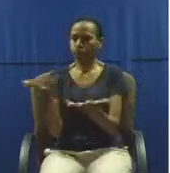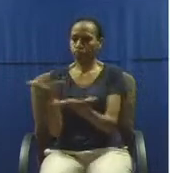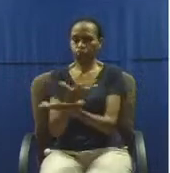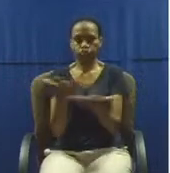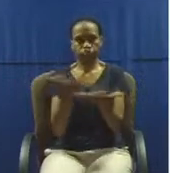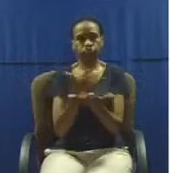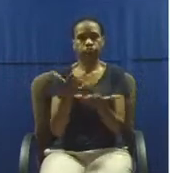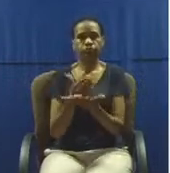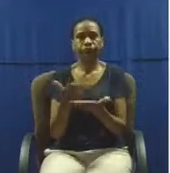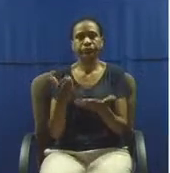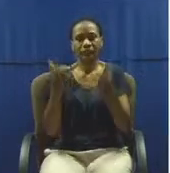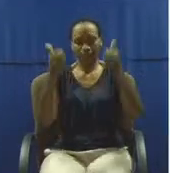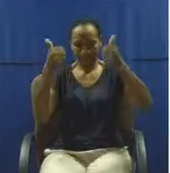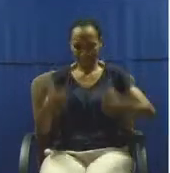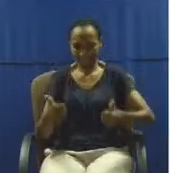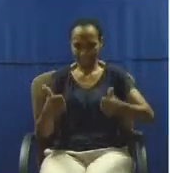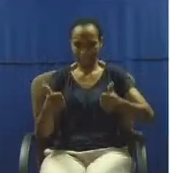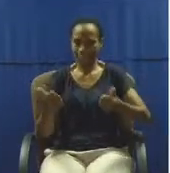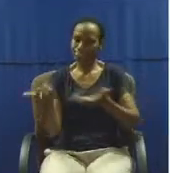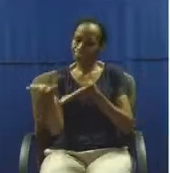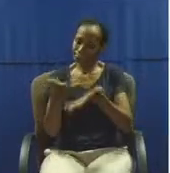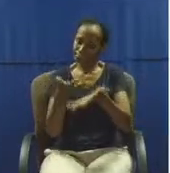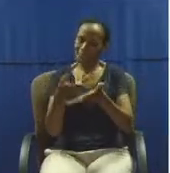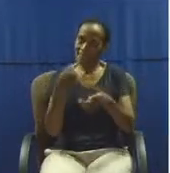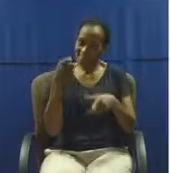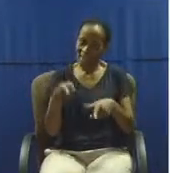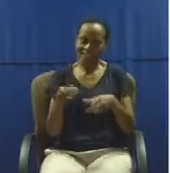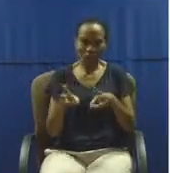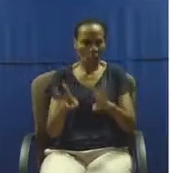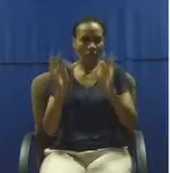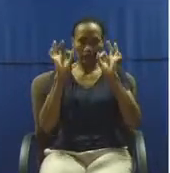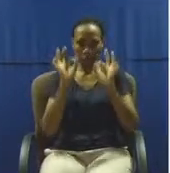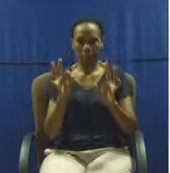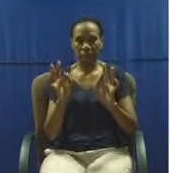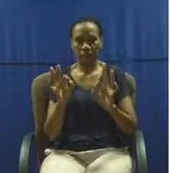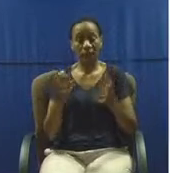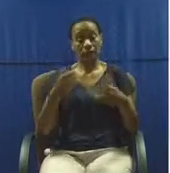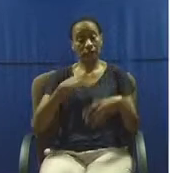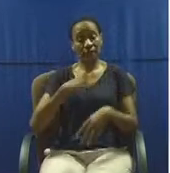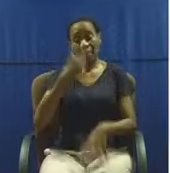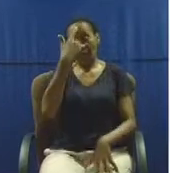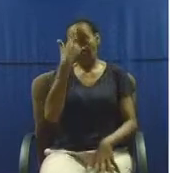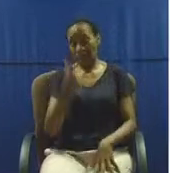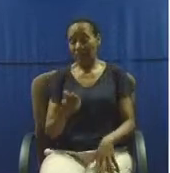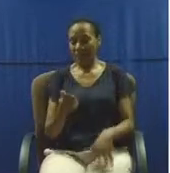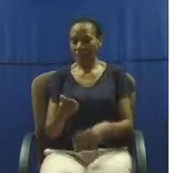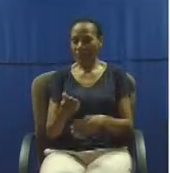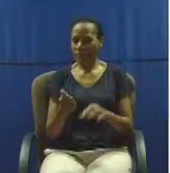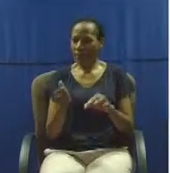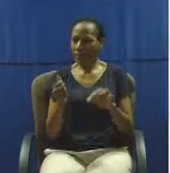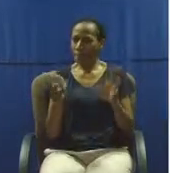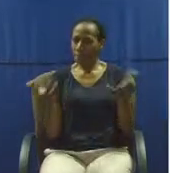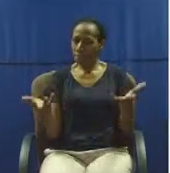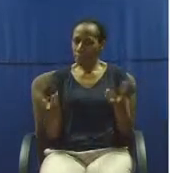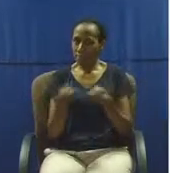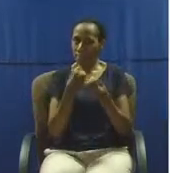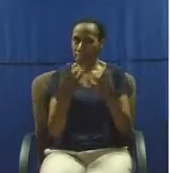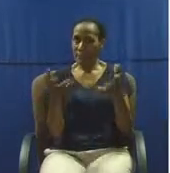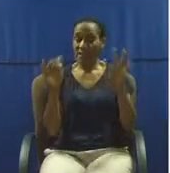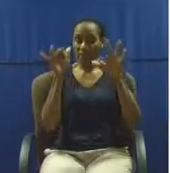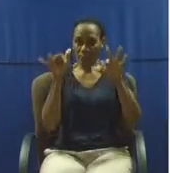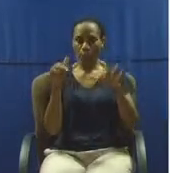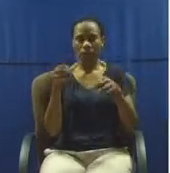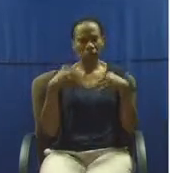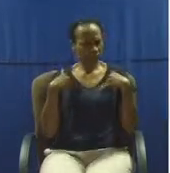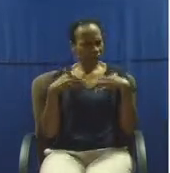mediation is what we are calling for. And this message, I believe, is sinking in the ears of a number of other